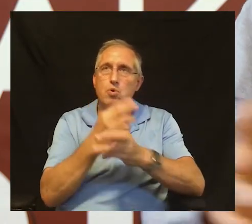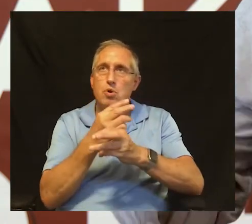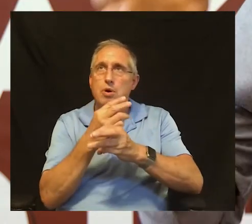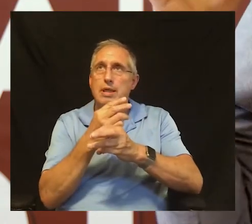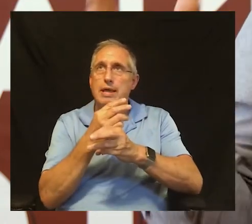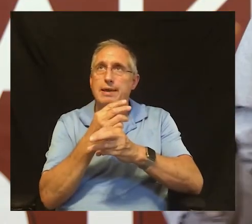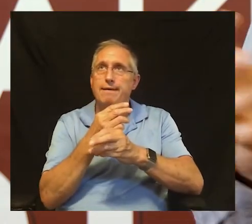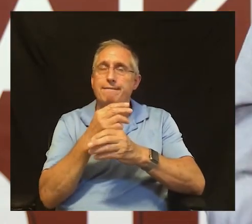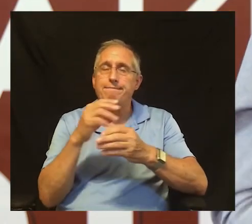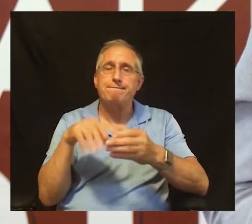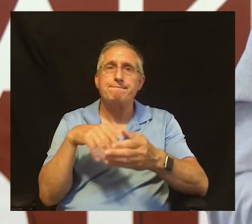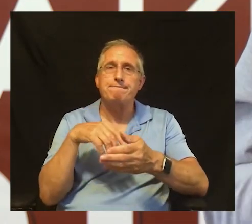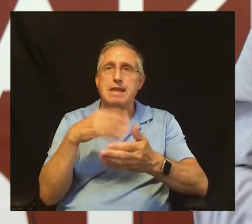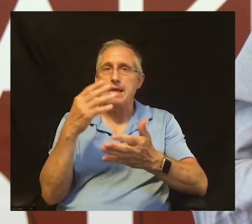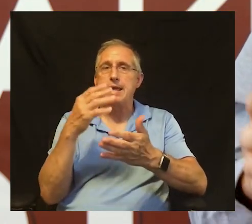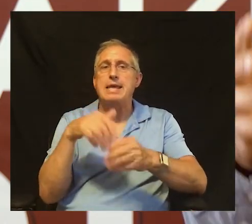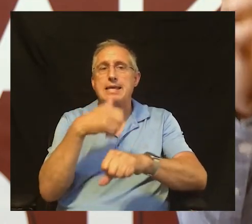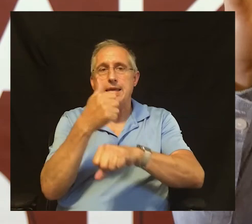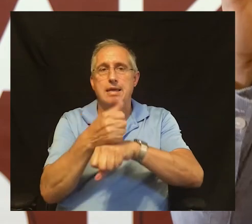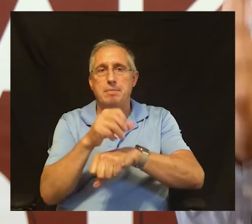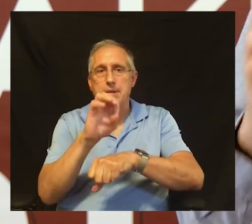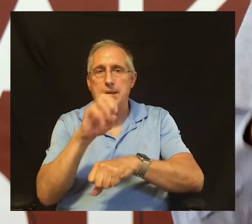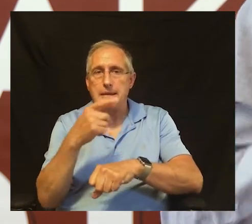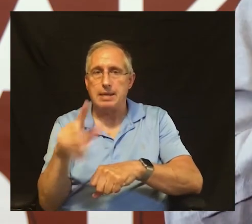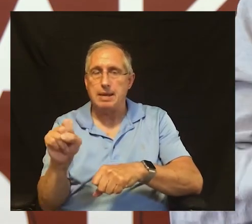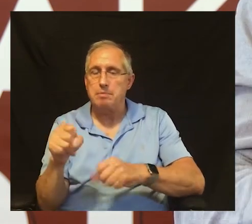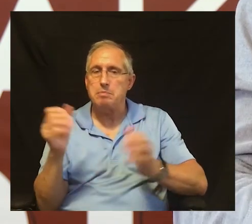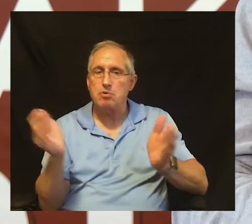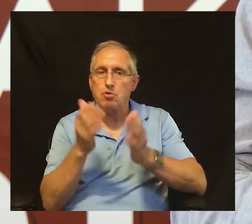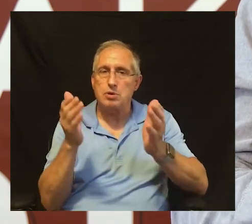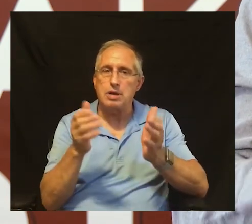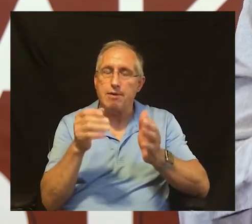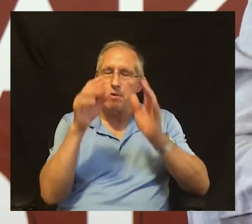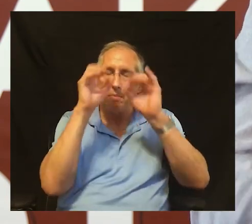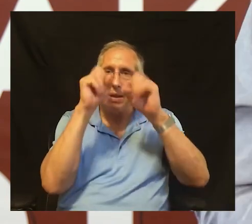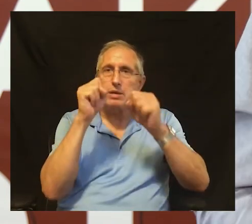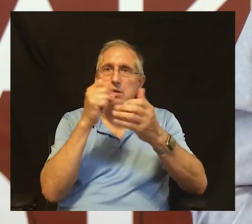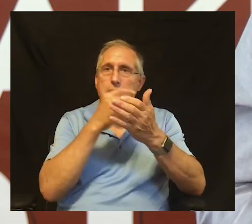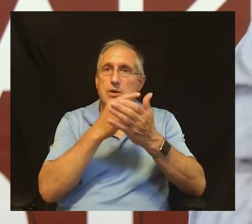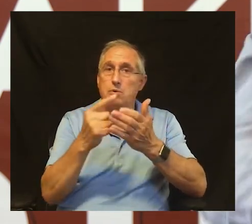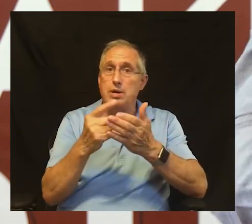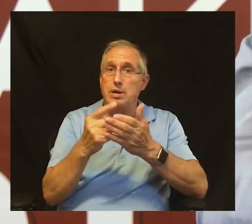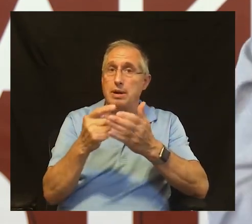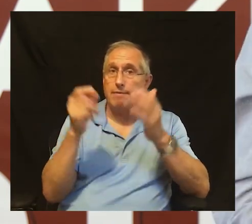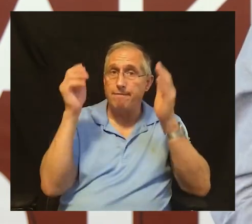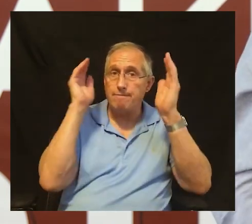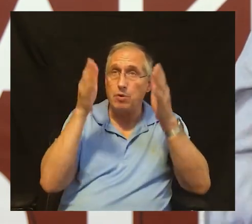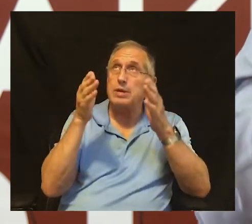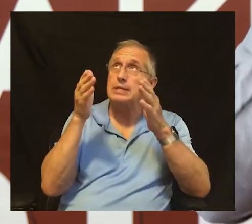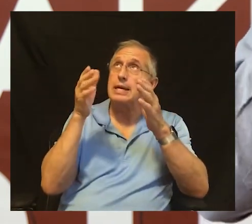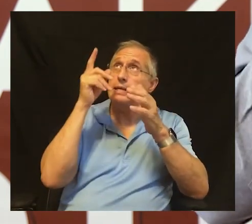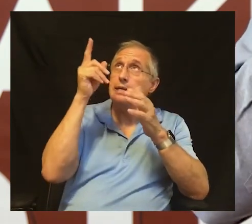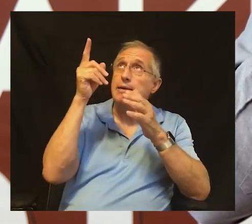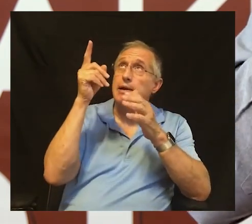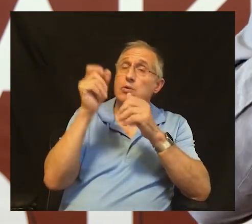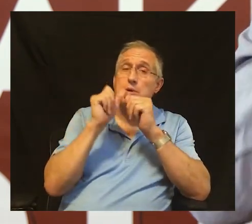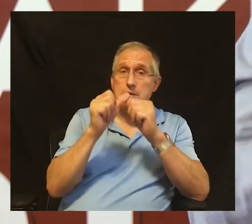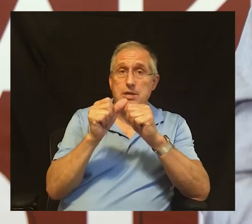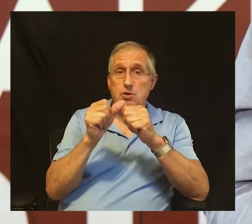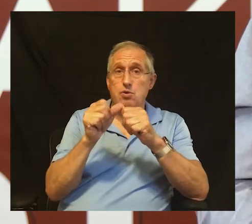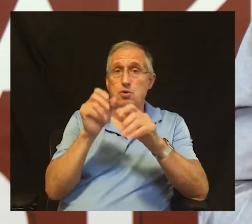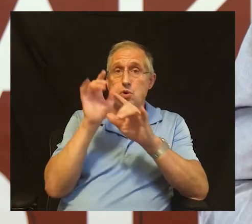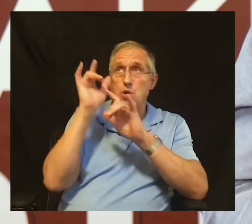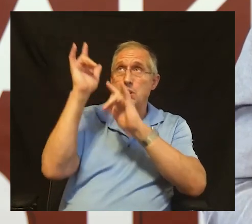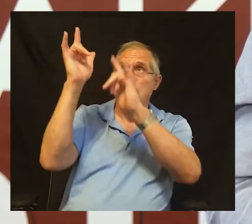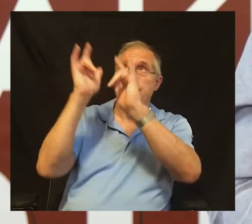across the nation and the world, letting us stand in the gaps and be the hands and feet of Christ. So be encouraged. Have an amazing week and keep your focus on